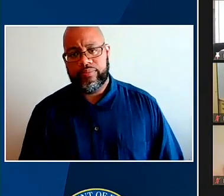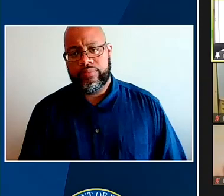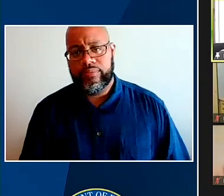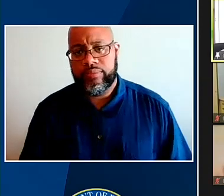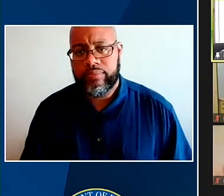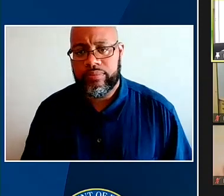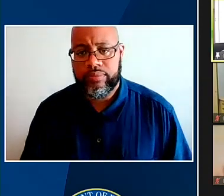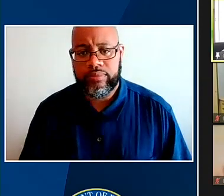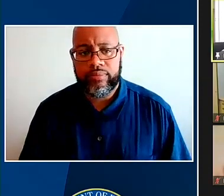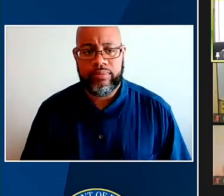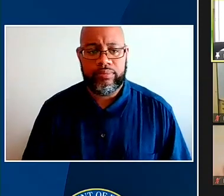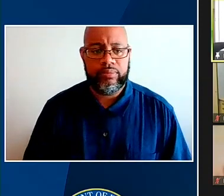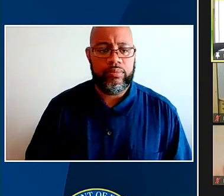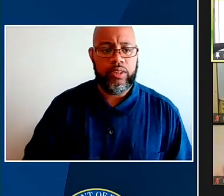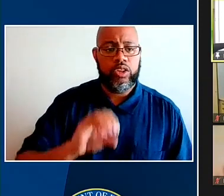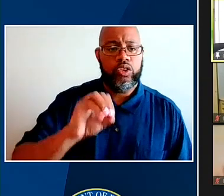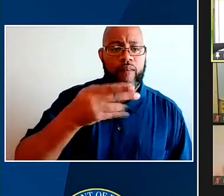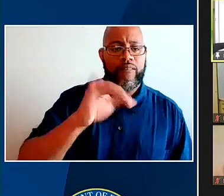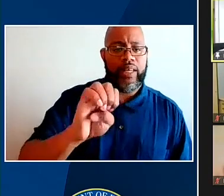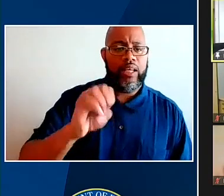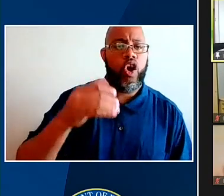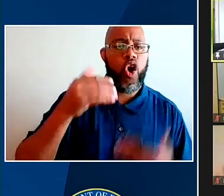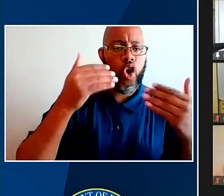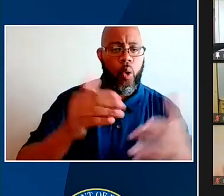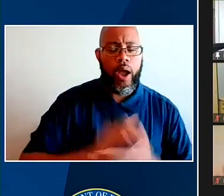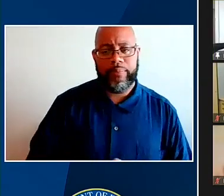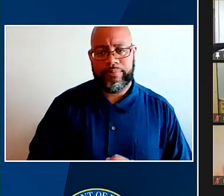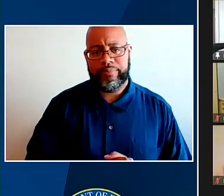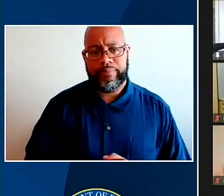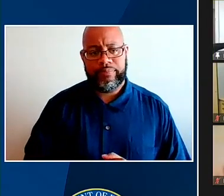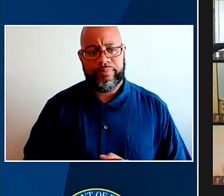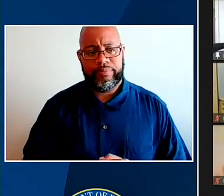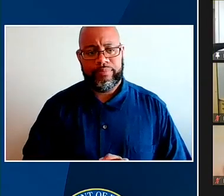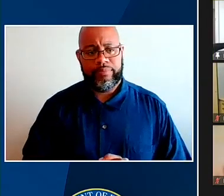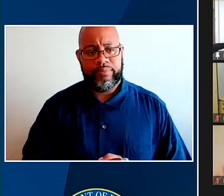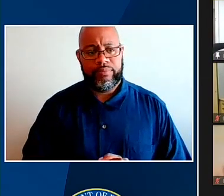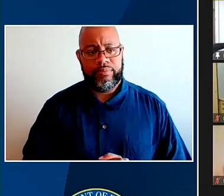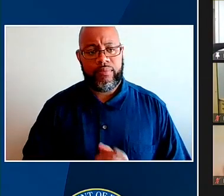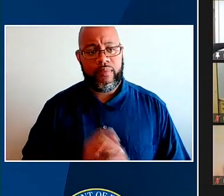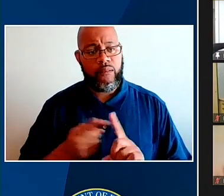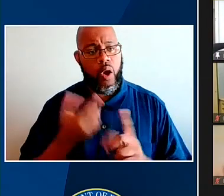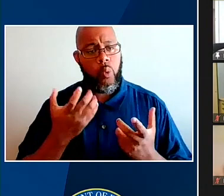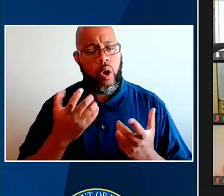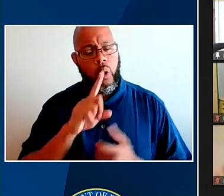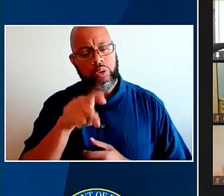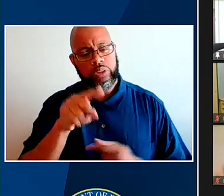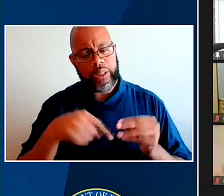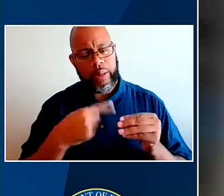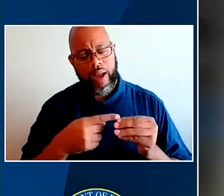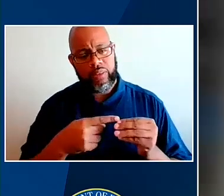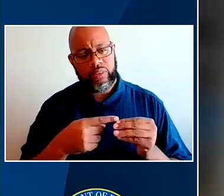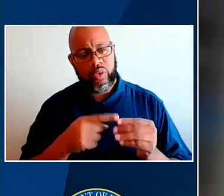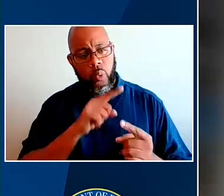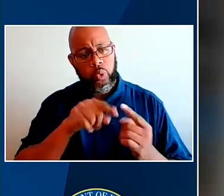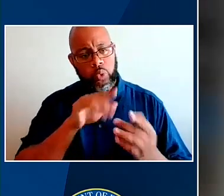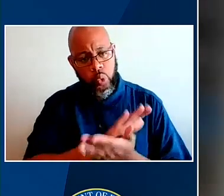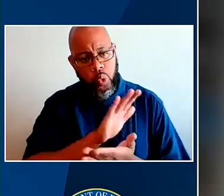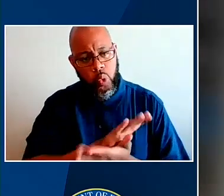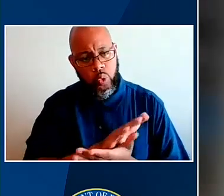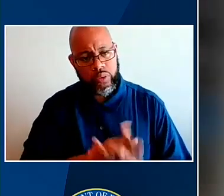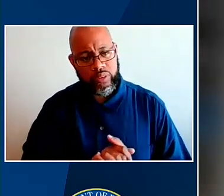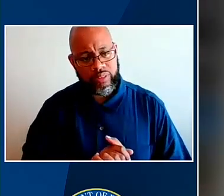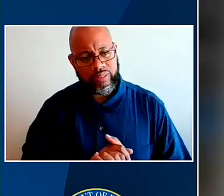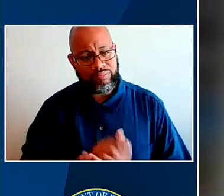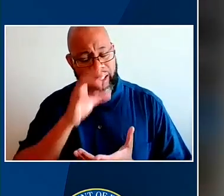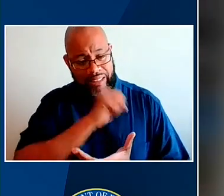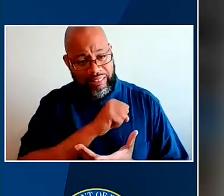You, Sophie, go ahead. Thanks. One, I just had a question about when schools, I guess,